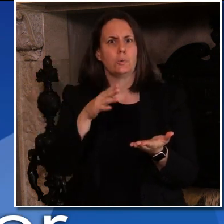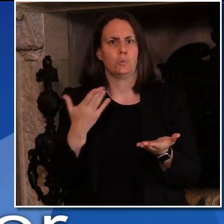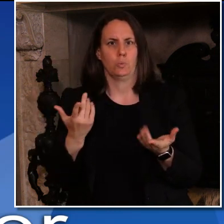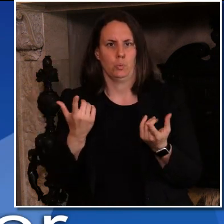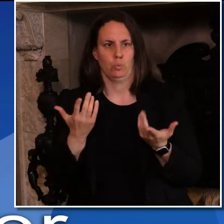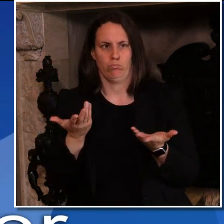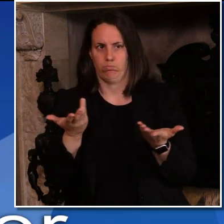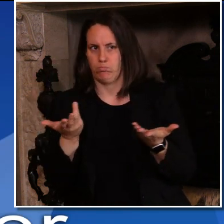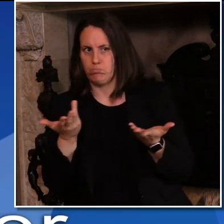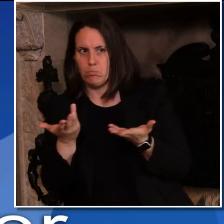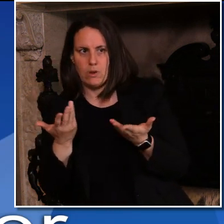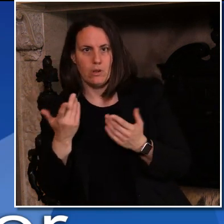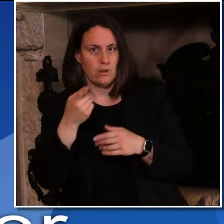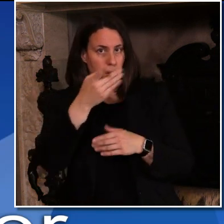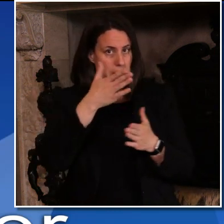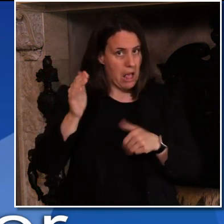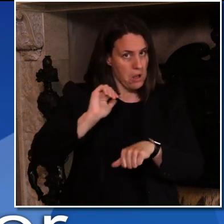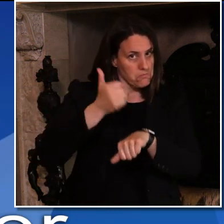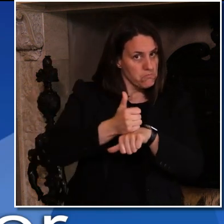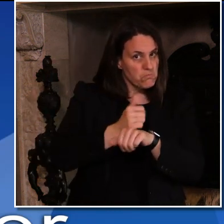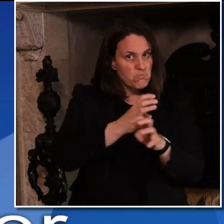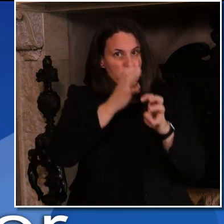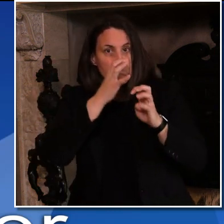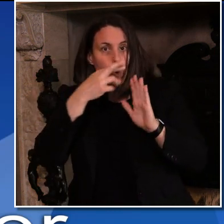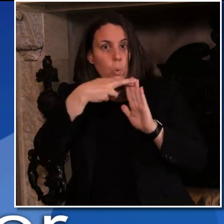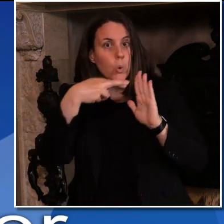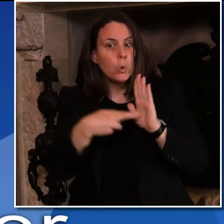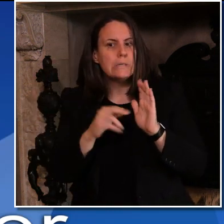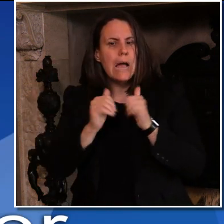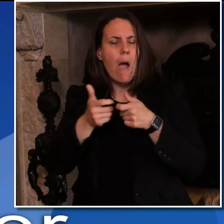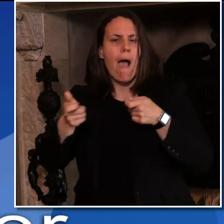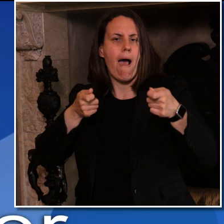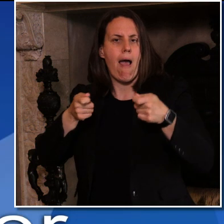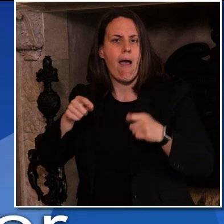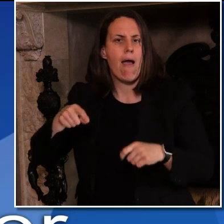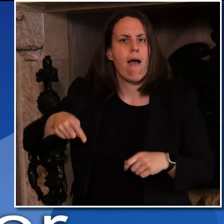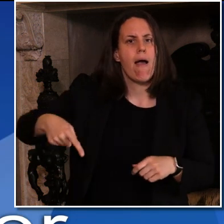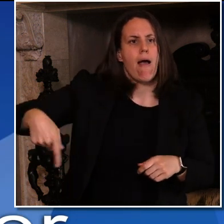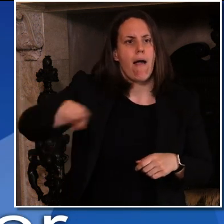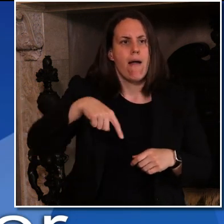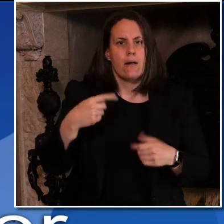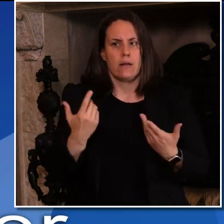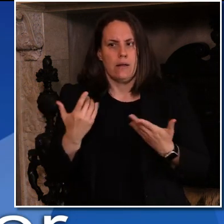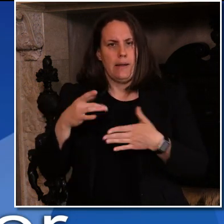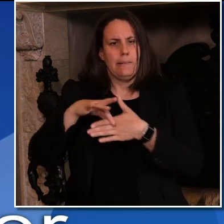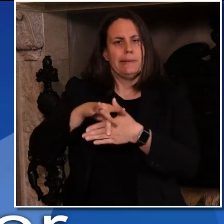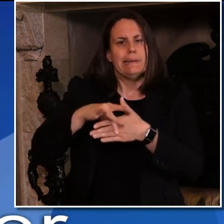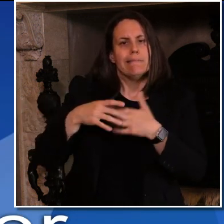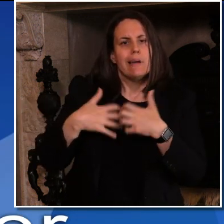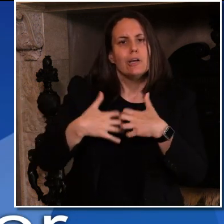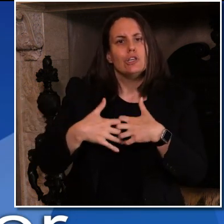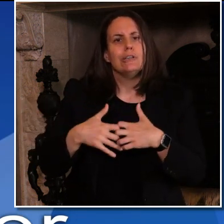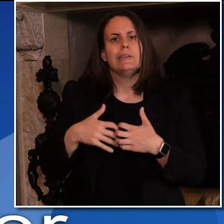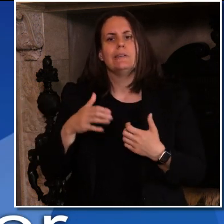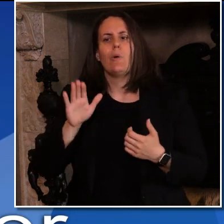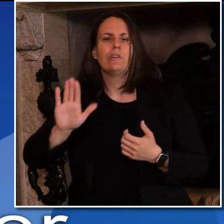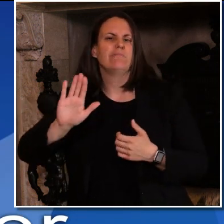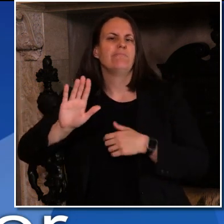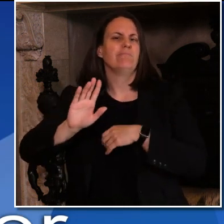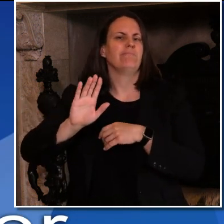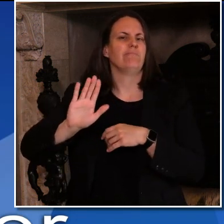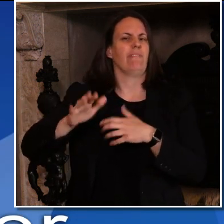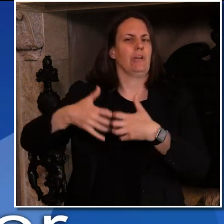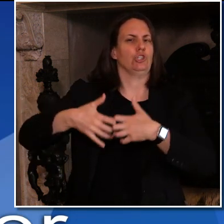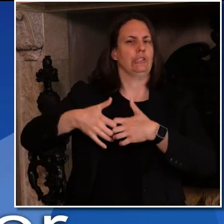more approaches to address these specific cases of these meatpacking plants. And